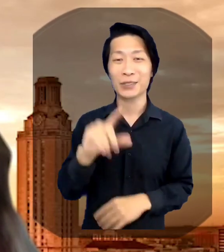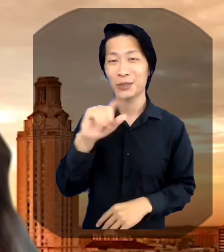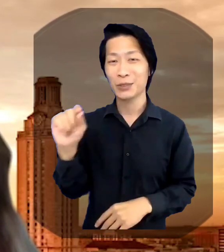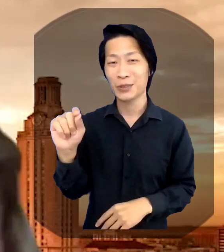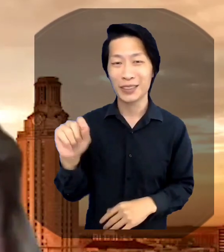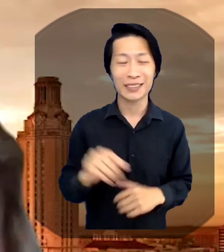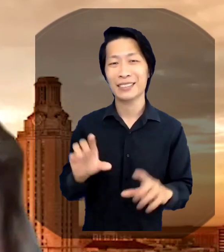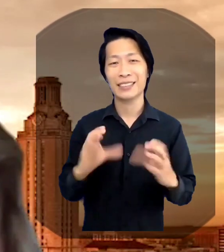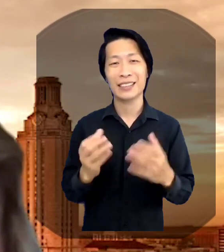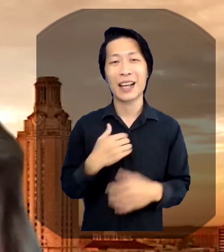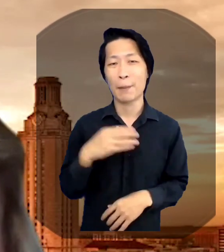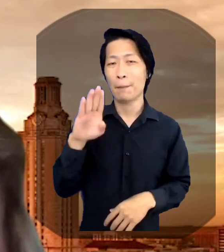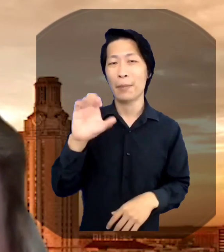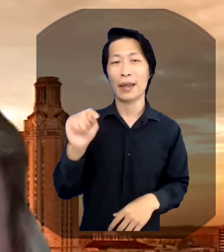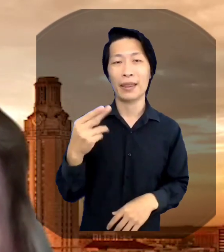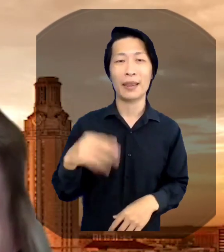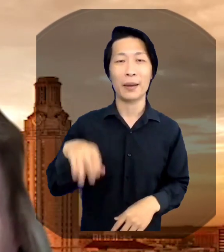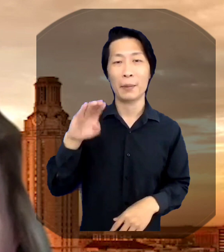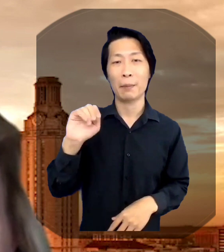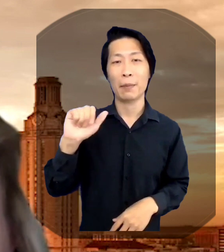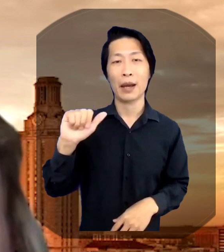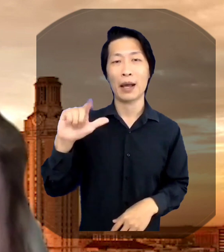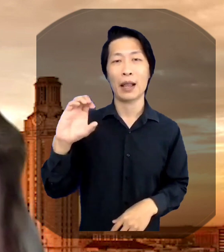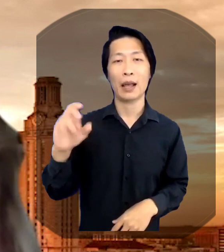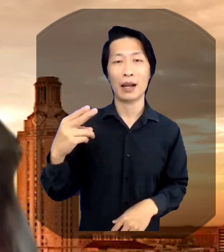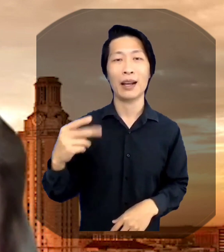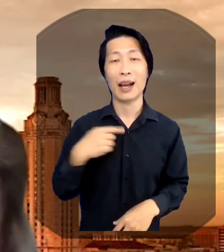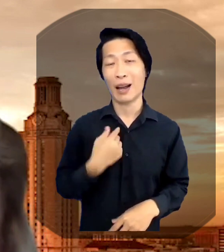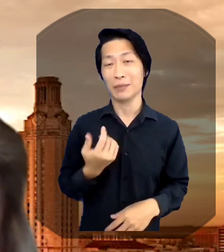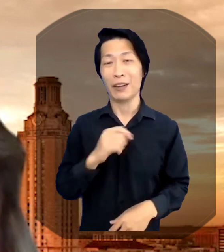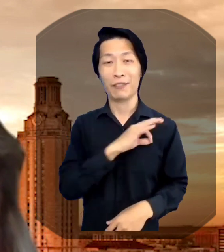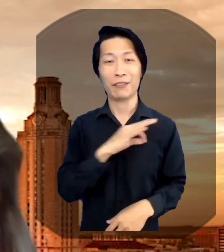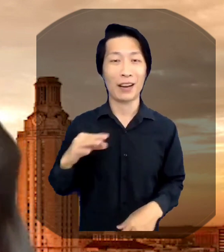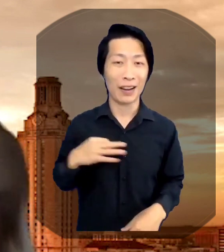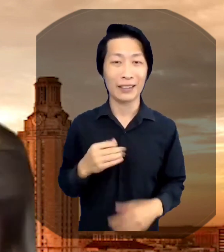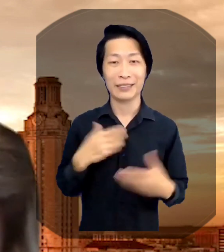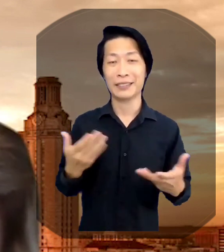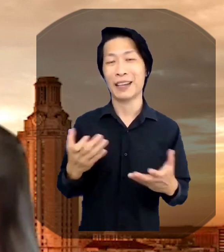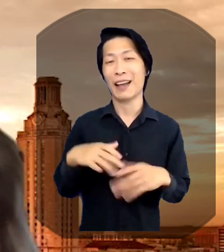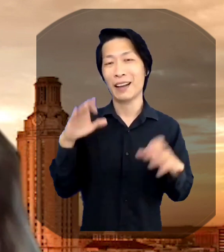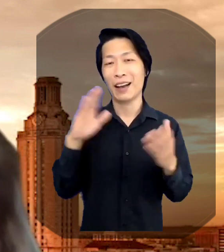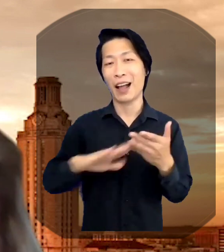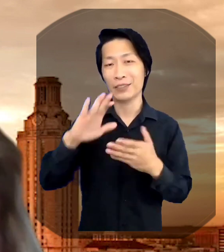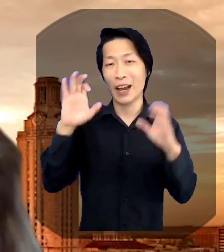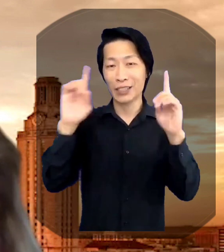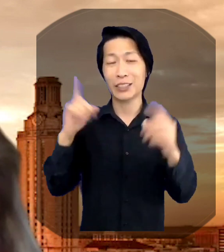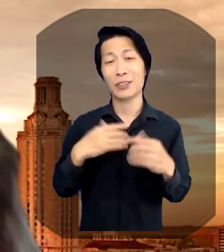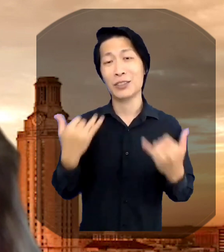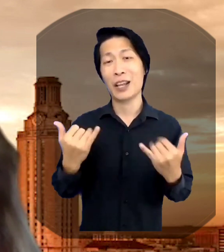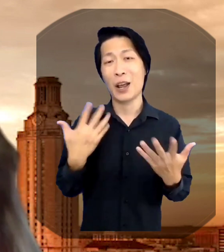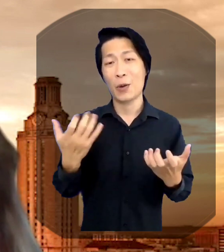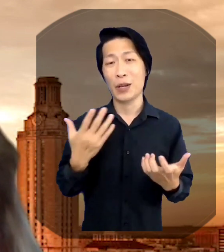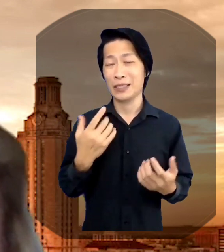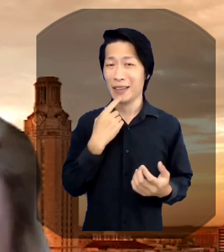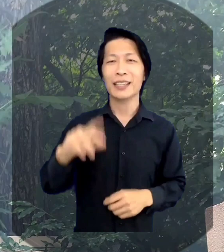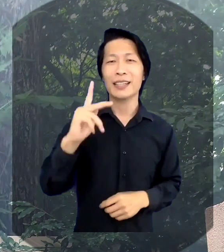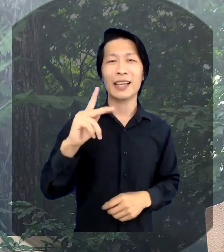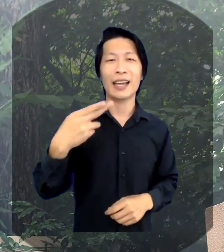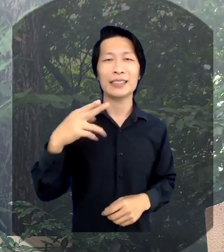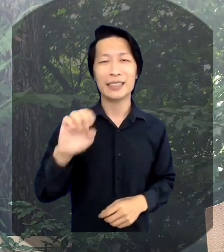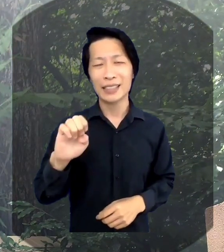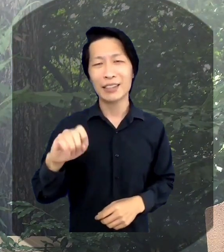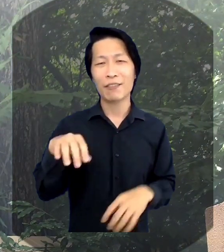got here, you're privileged to be here now. I'm not saying you didn't earn it. I'm not saying you don't deserve it. You most certainly do.